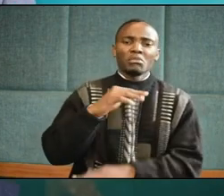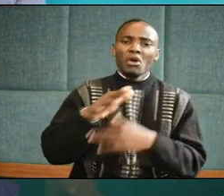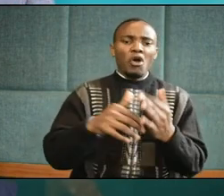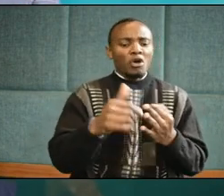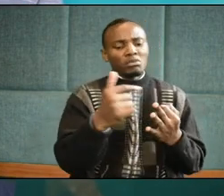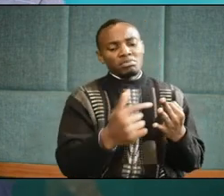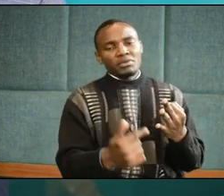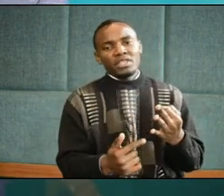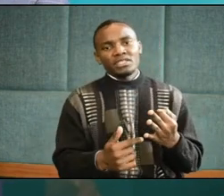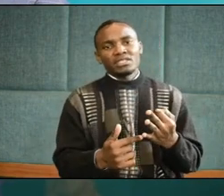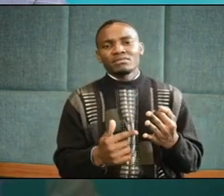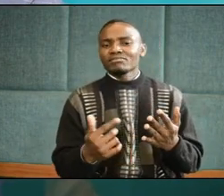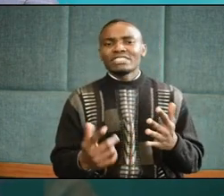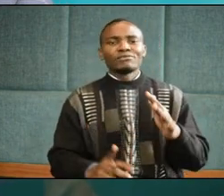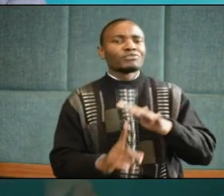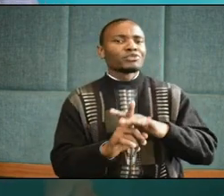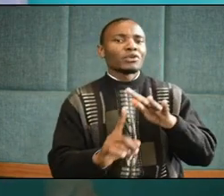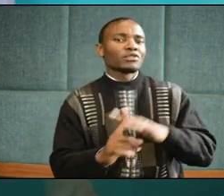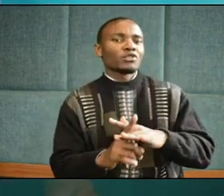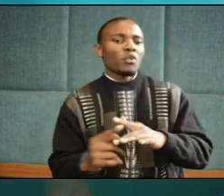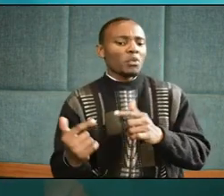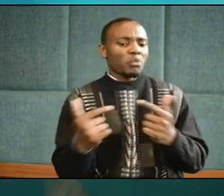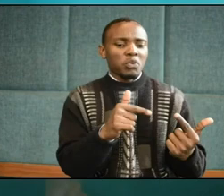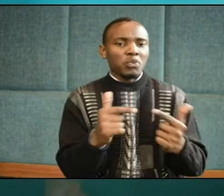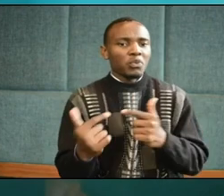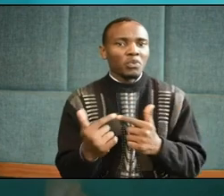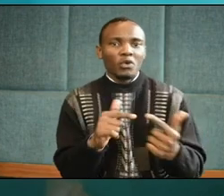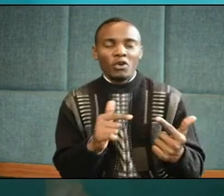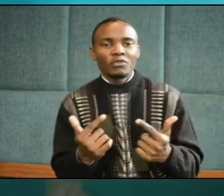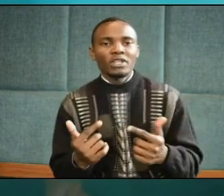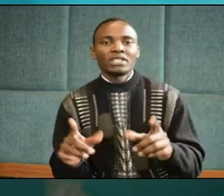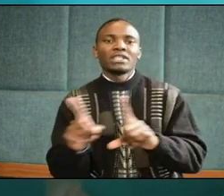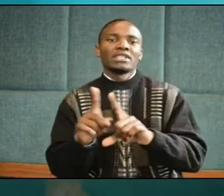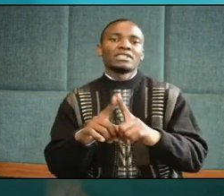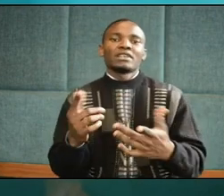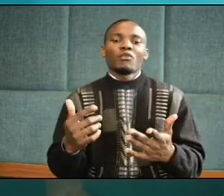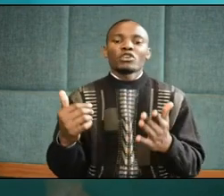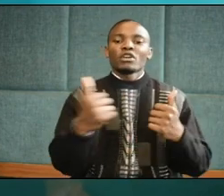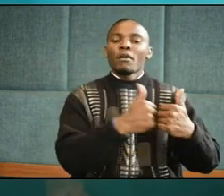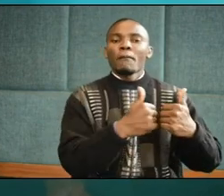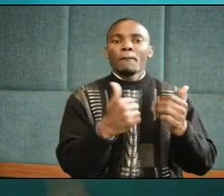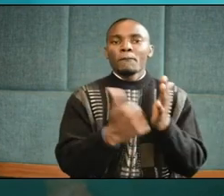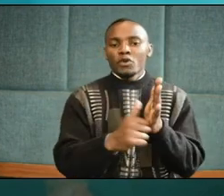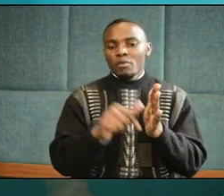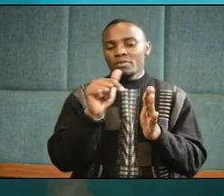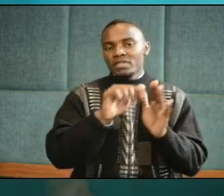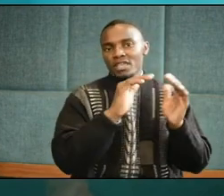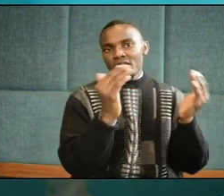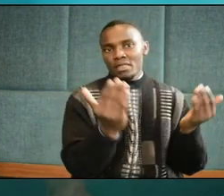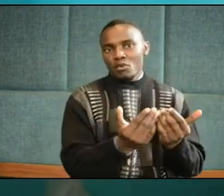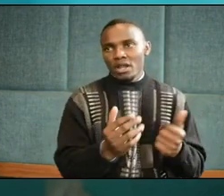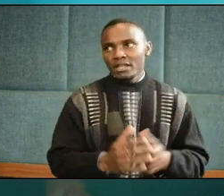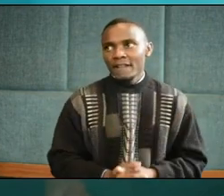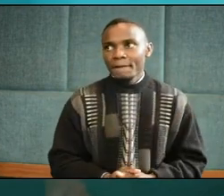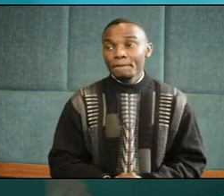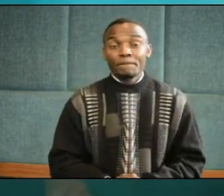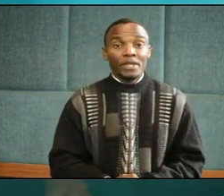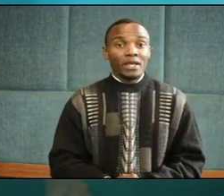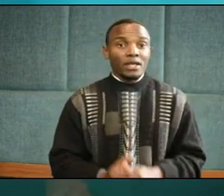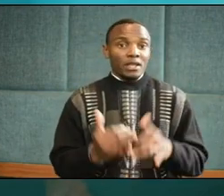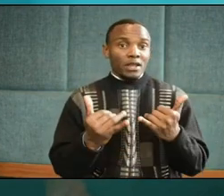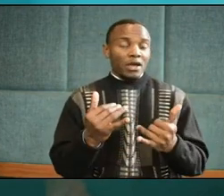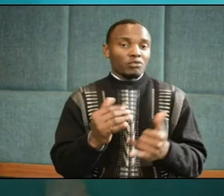the source of conflicts and selfishness in this world. If I were to